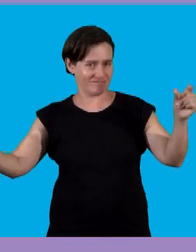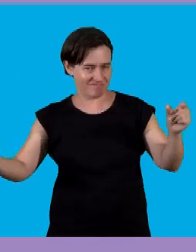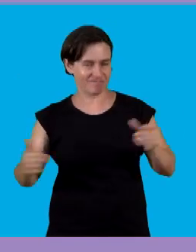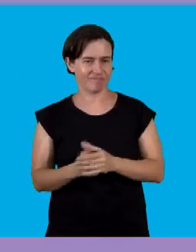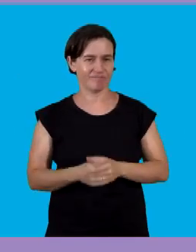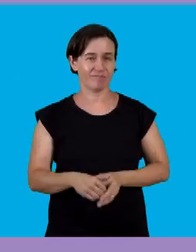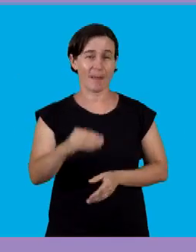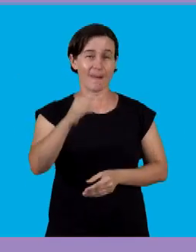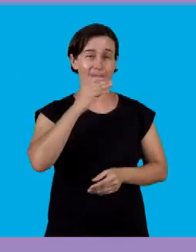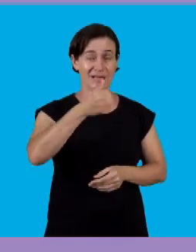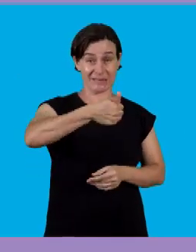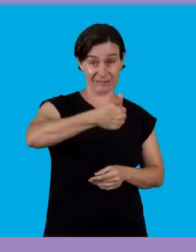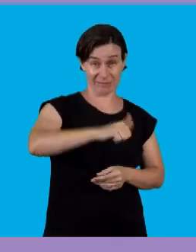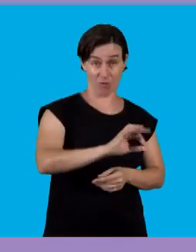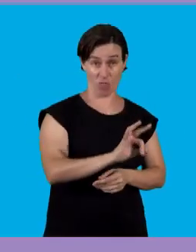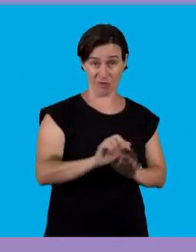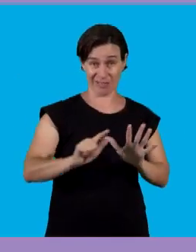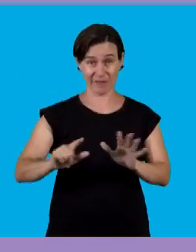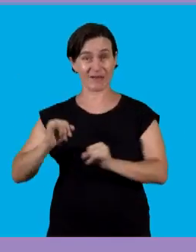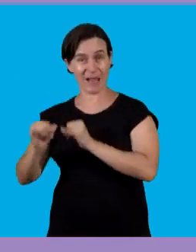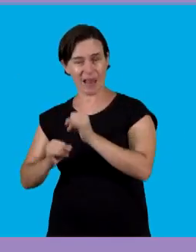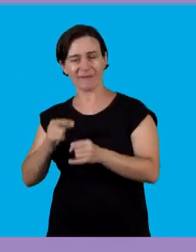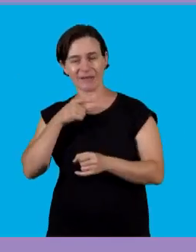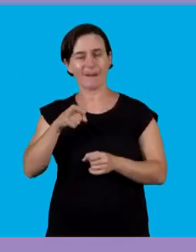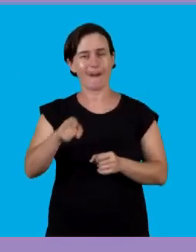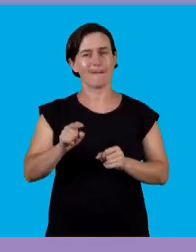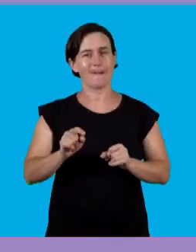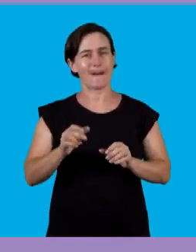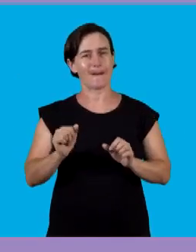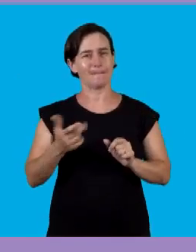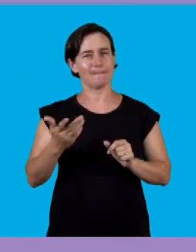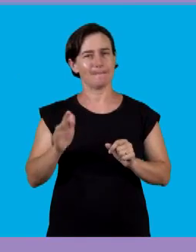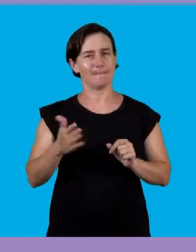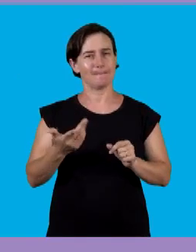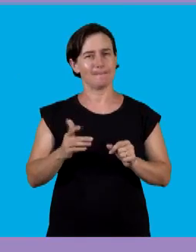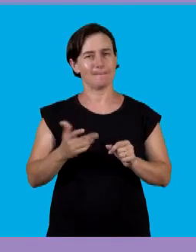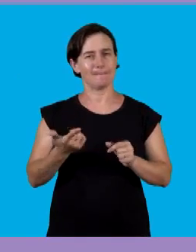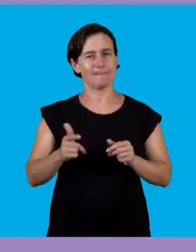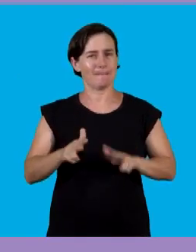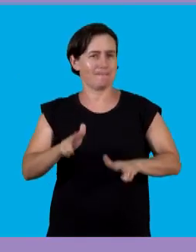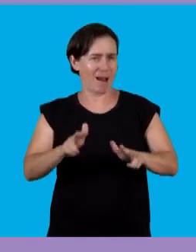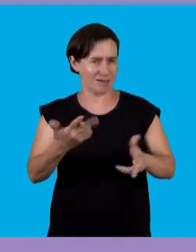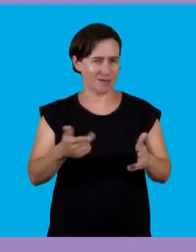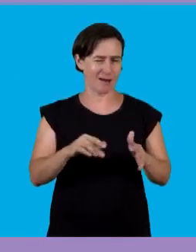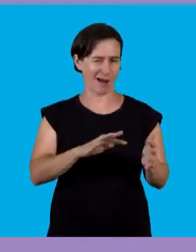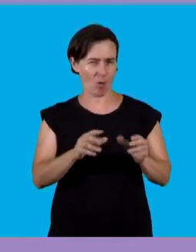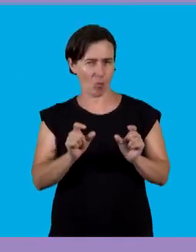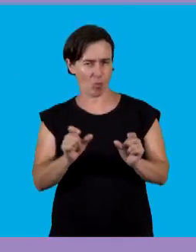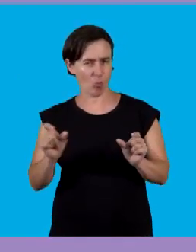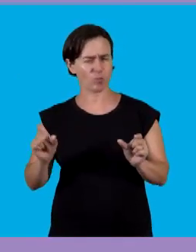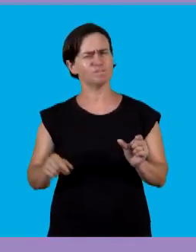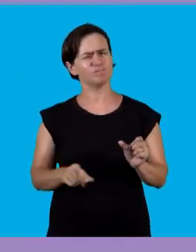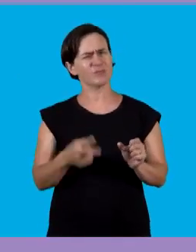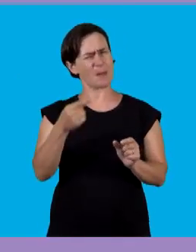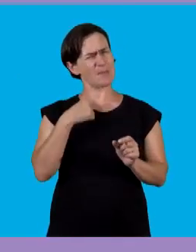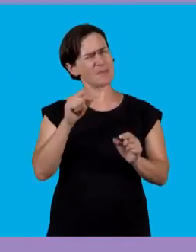that actually these first 3 output values are forming a pattern. And do we remember how to find the